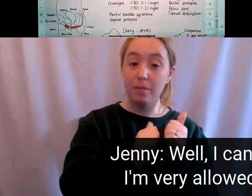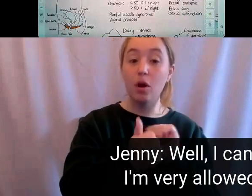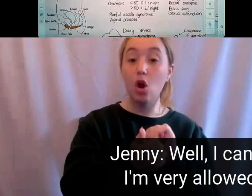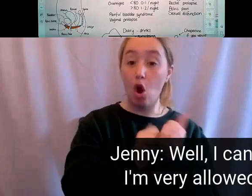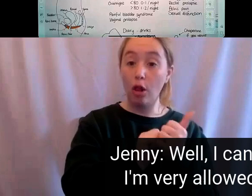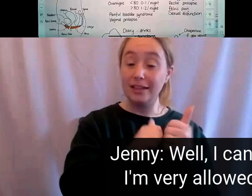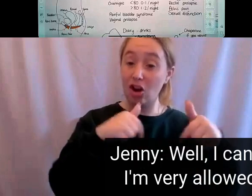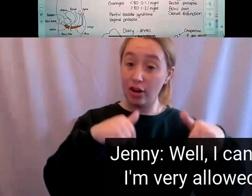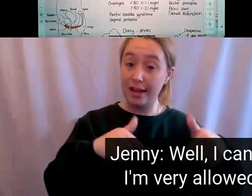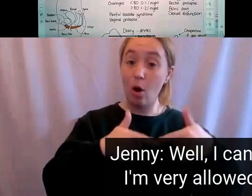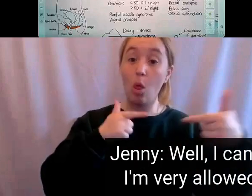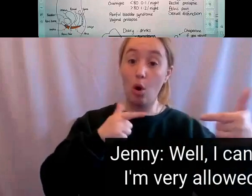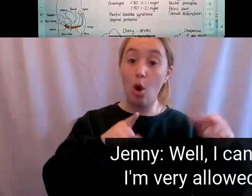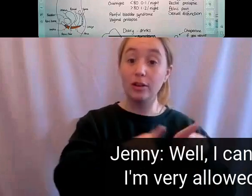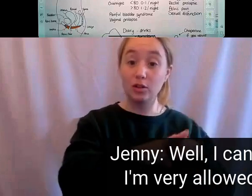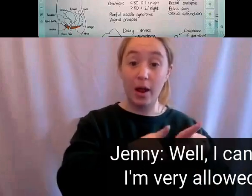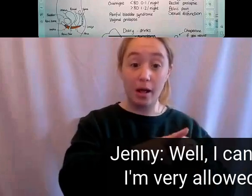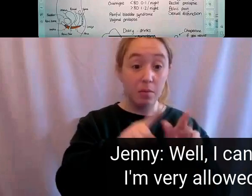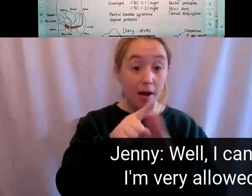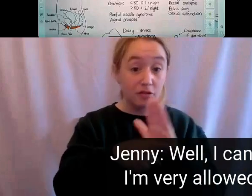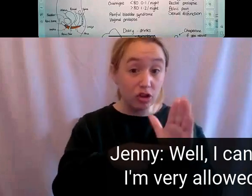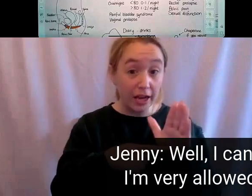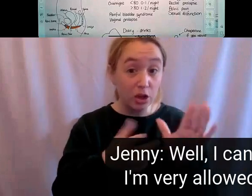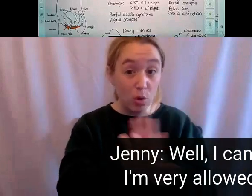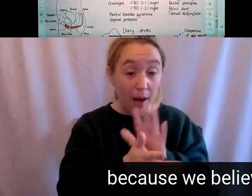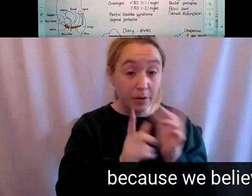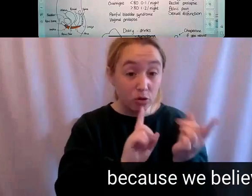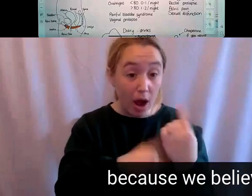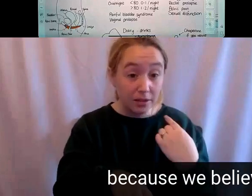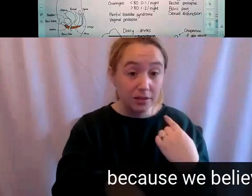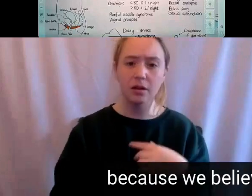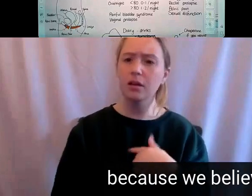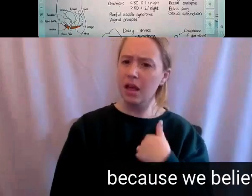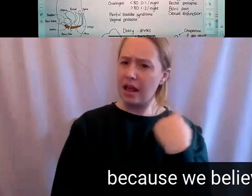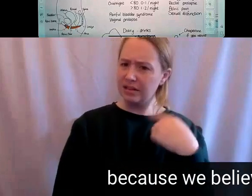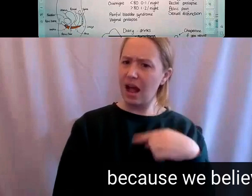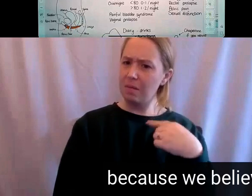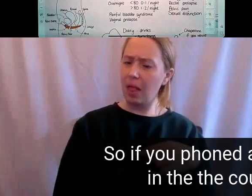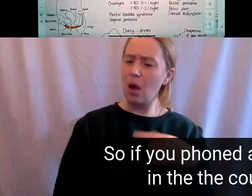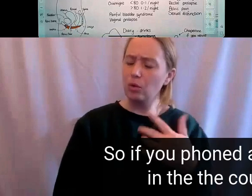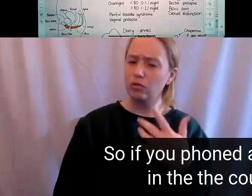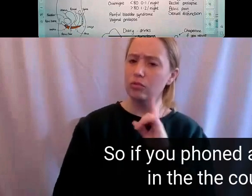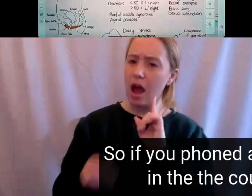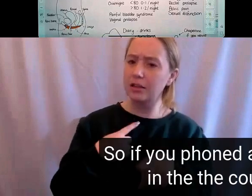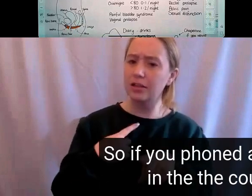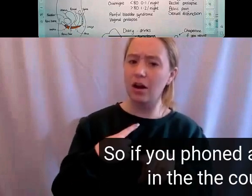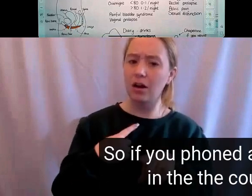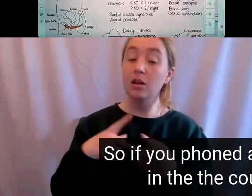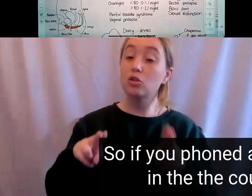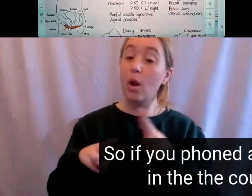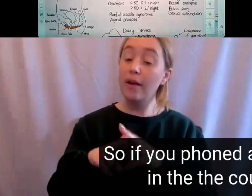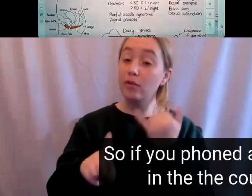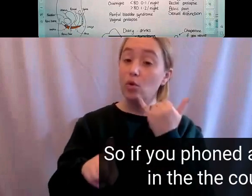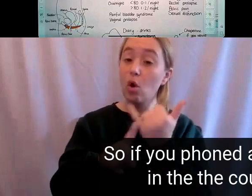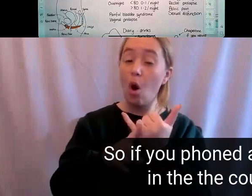Well, Jenny, I can answer this one. I'm very allowed to answer this one because we believe in equity of access. So if you phoned any